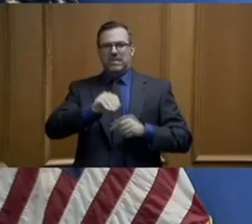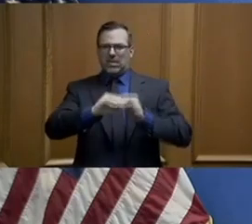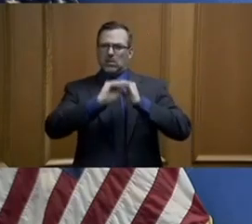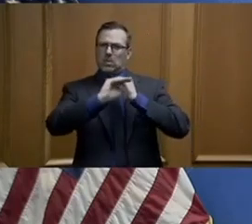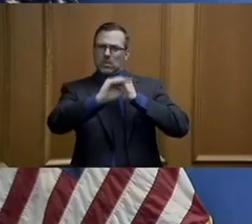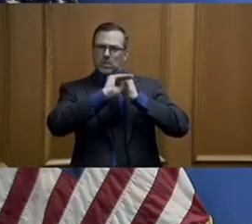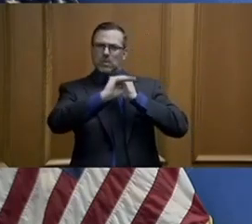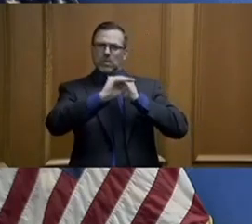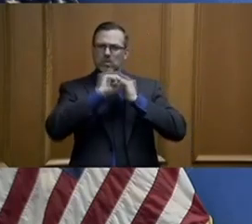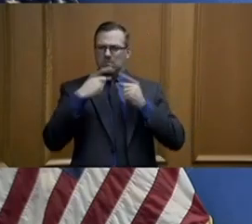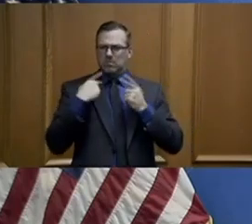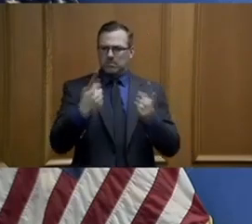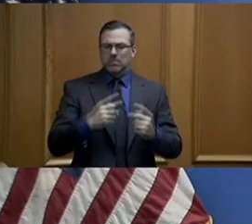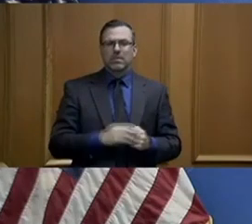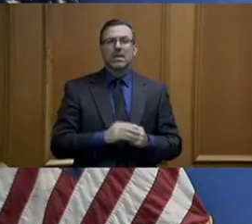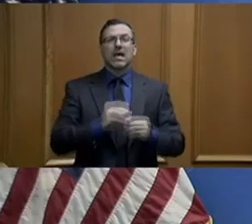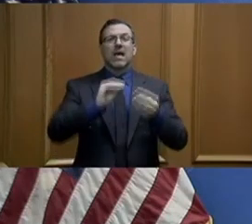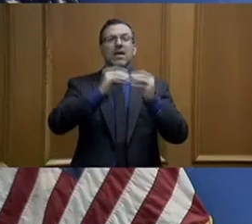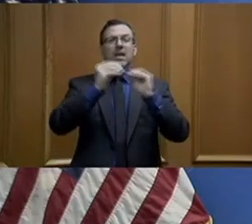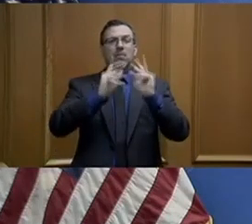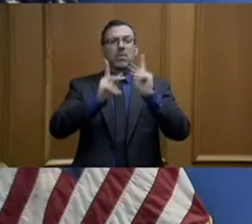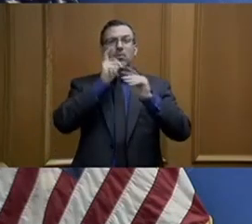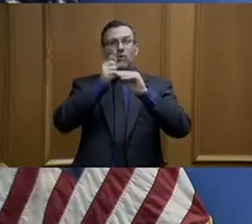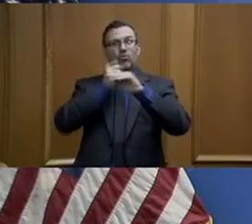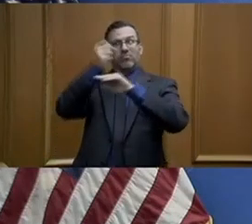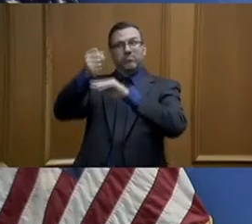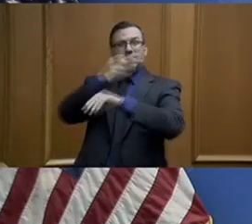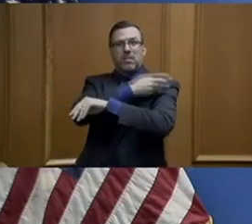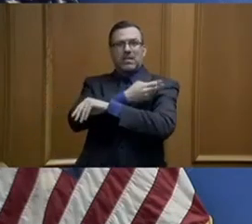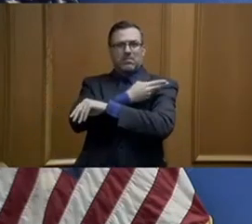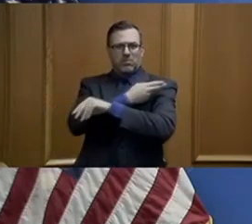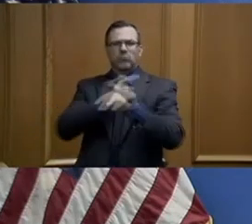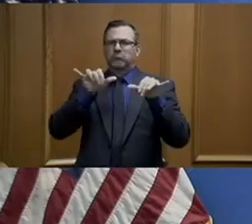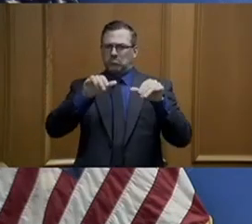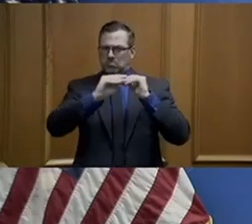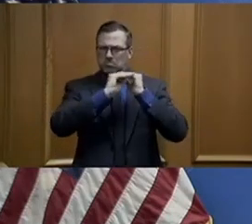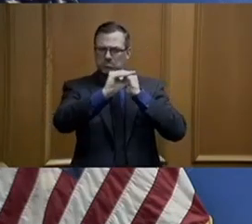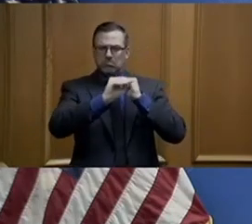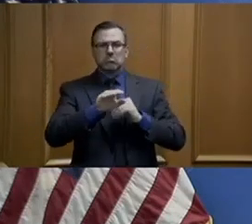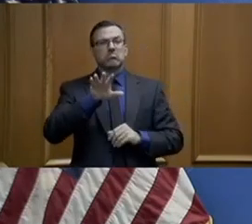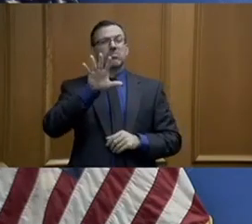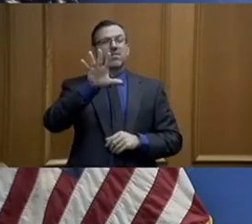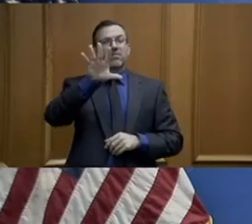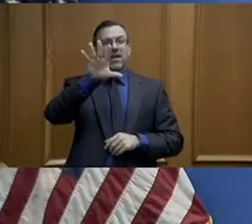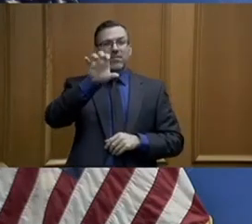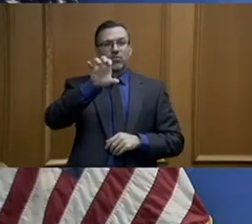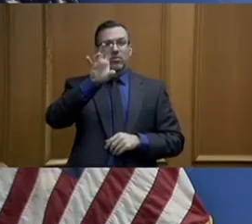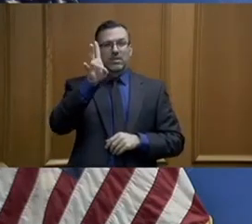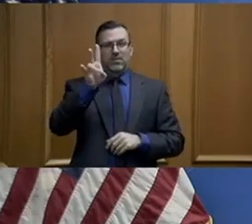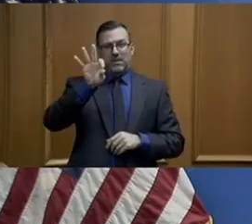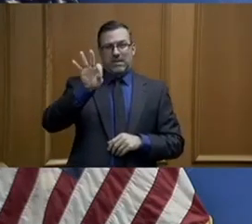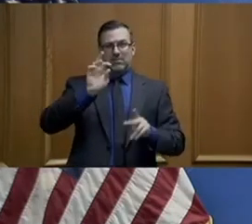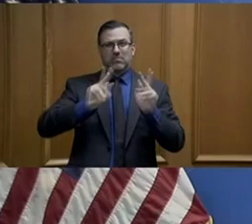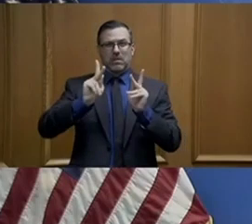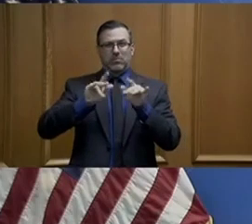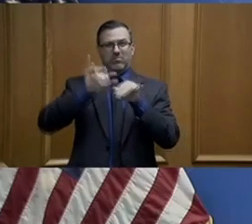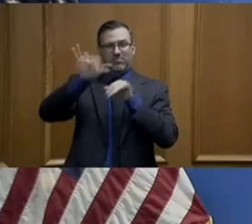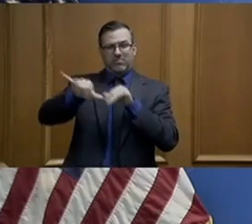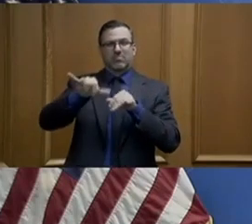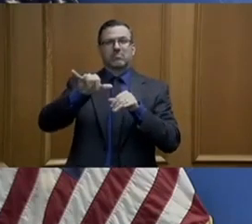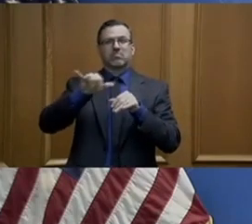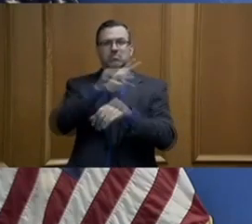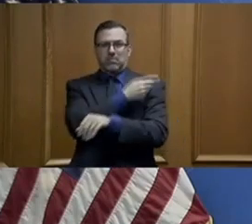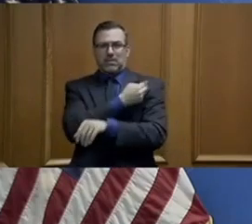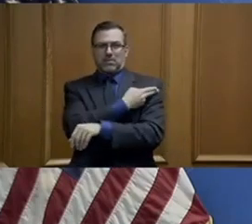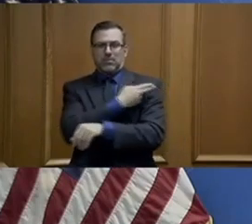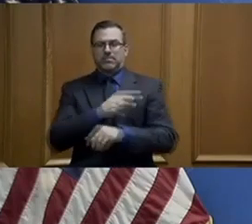Our hospitalization rate continues to be stable with 579 hospitalizations to date. We're